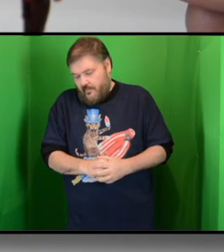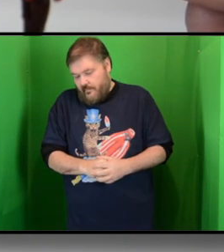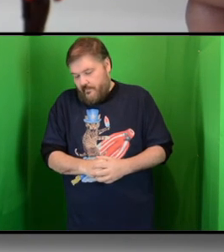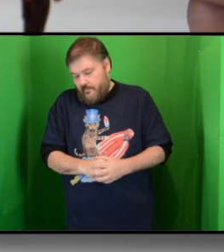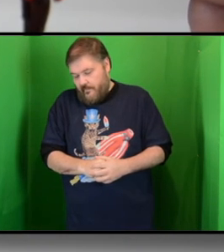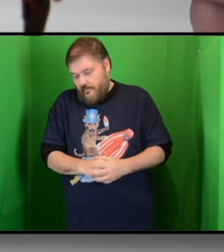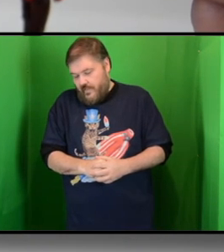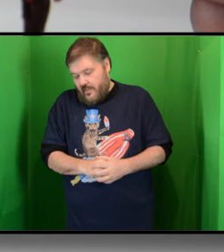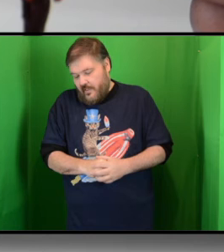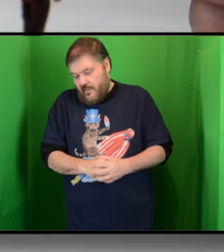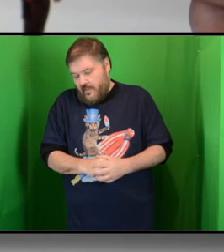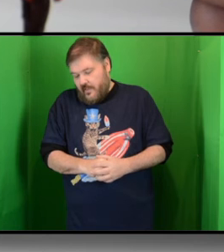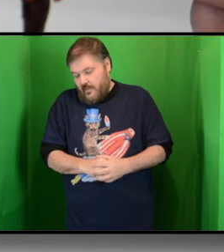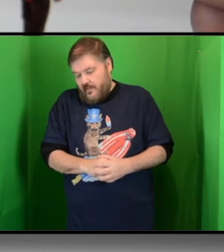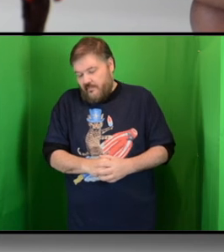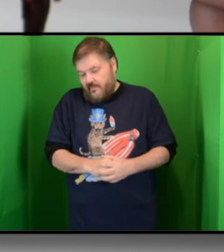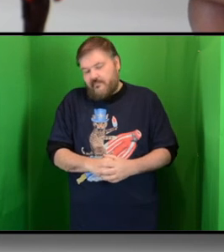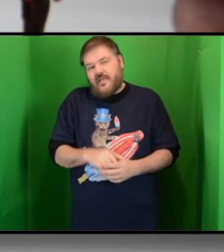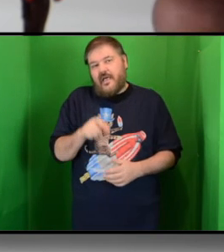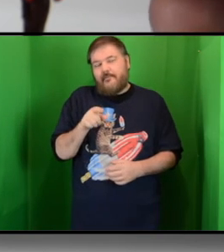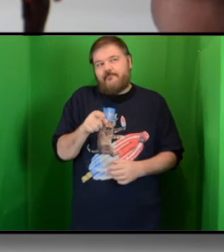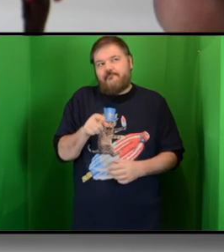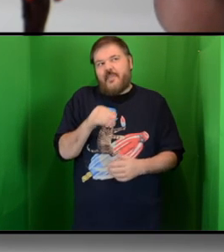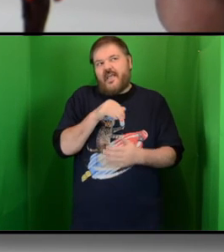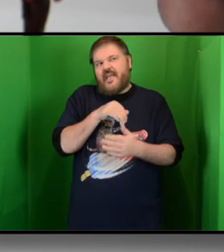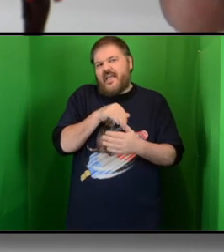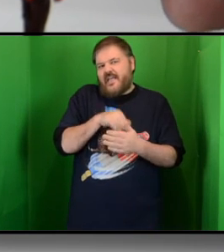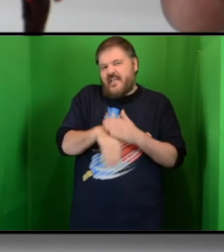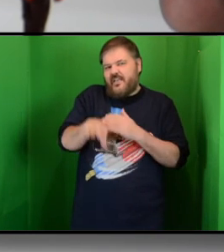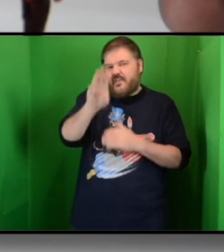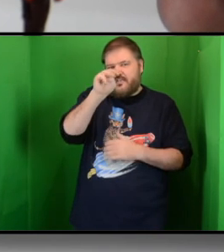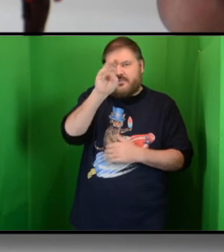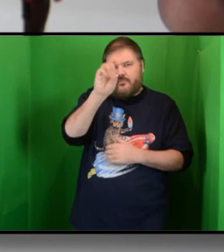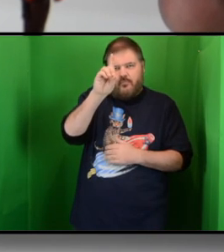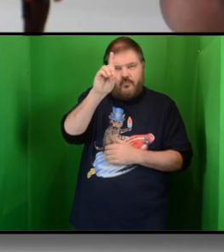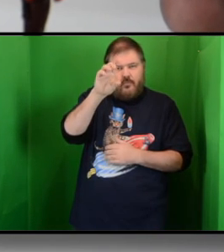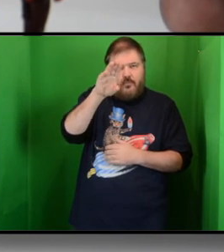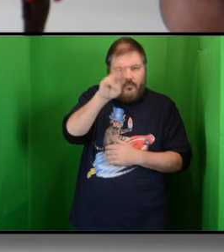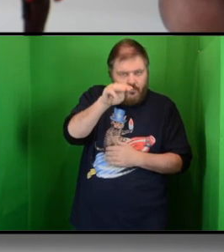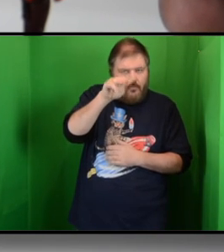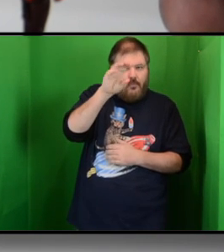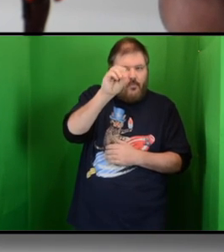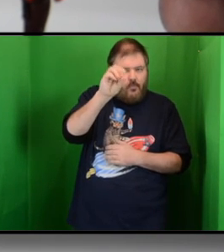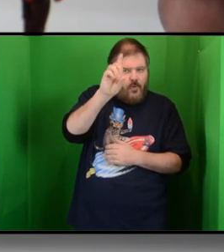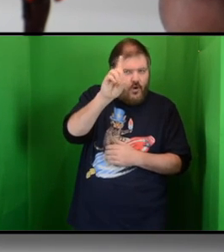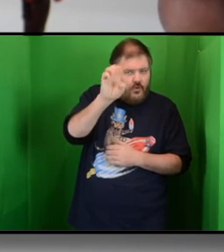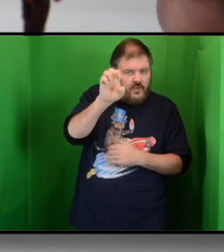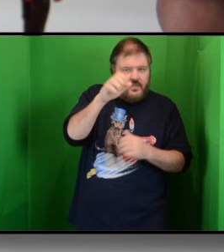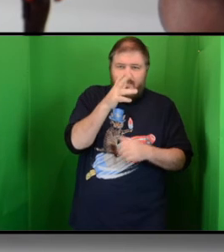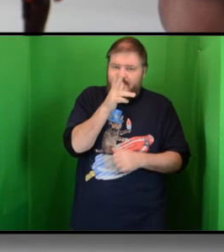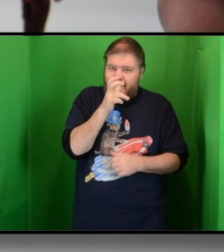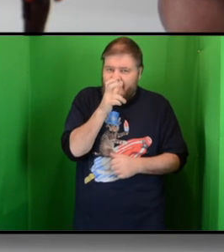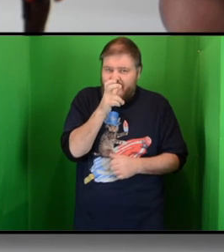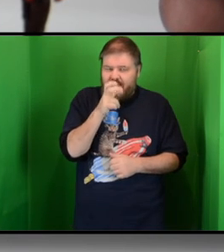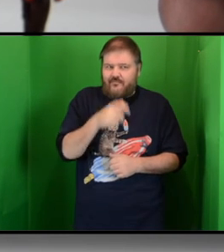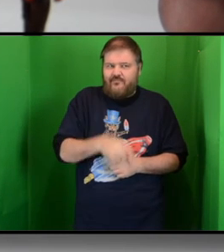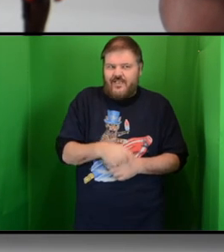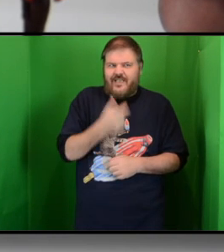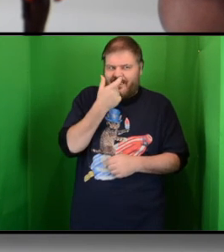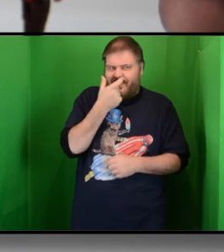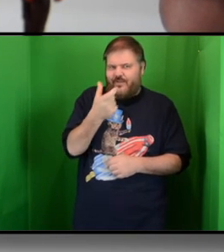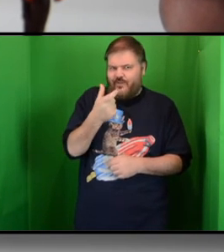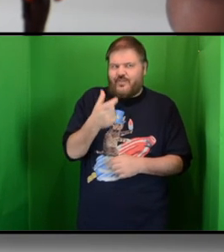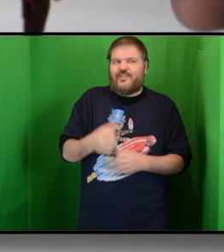little headmaster. He's also in the same colors of brown and yellow and gray. He's not a bad little dude for what he